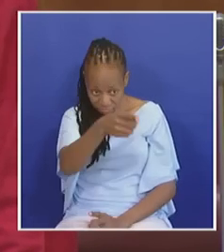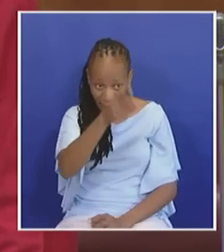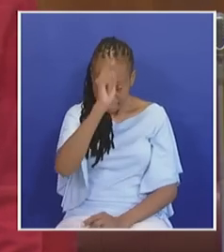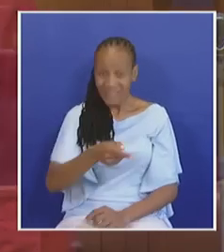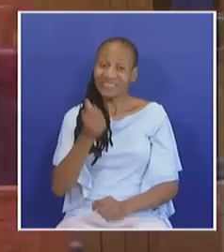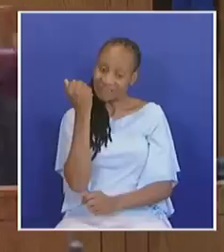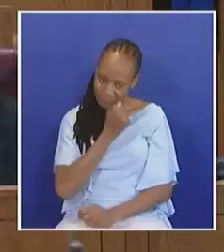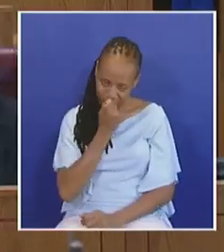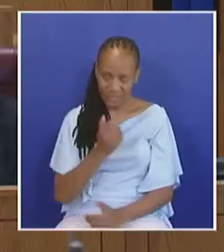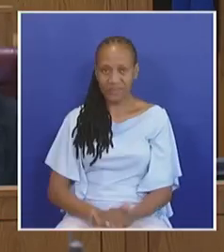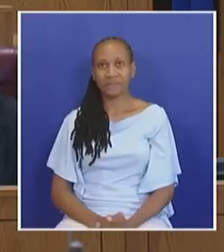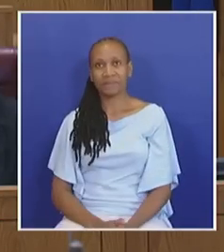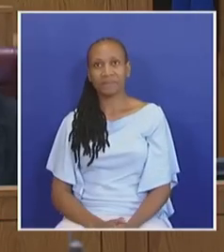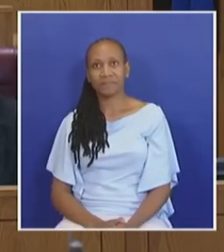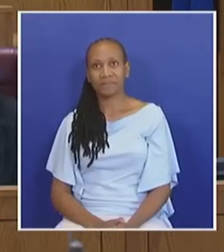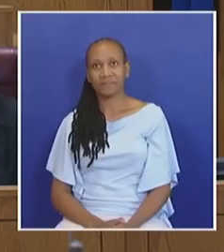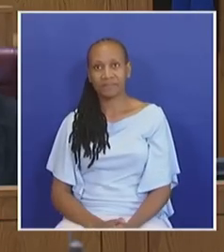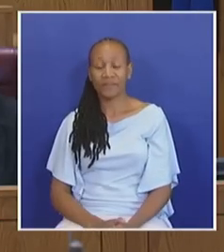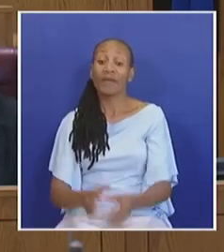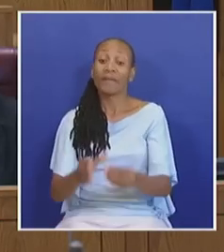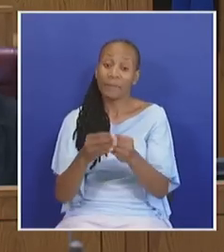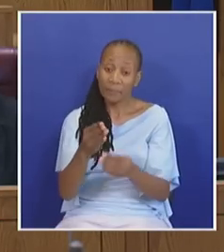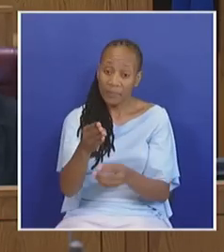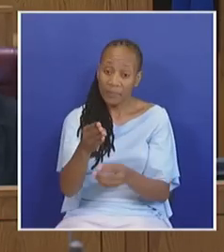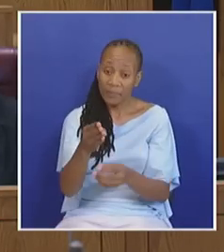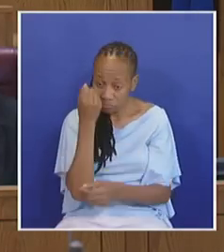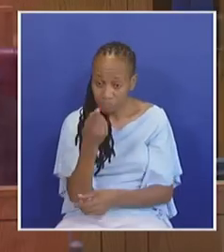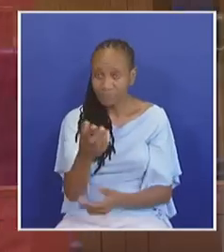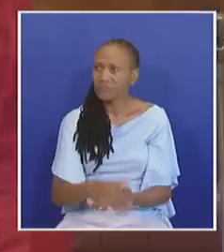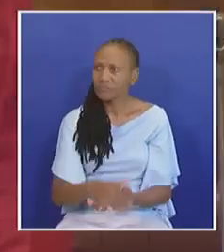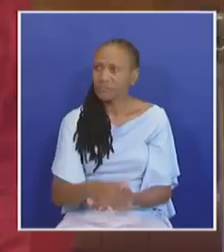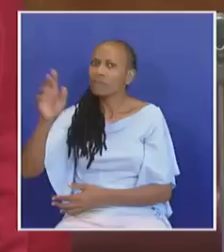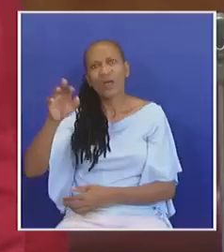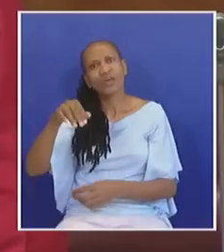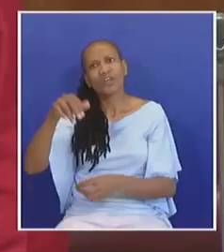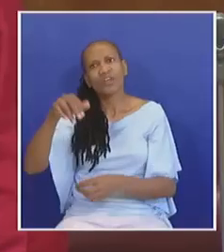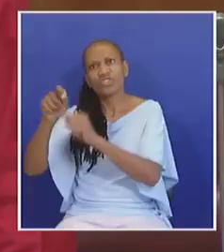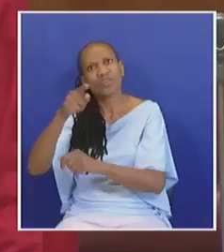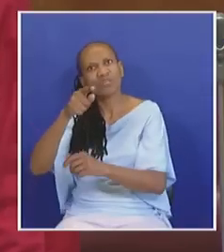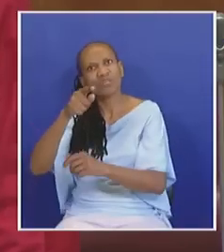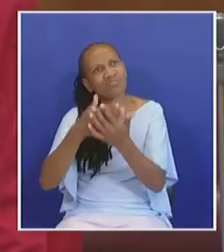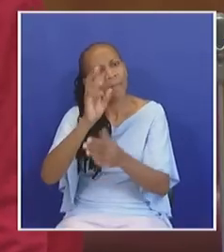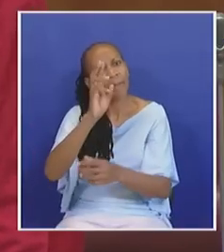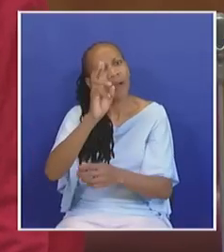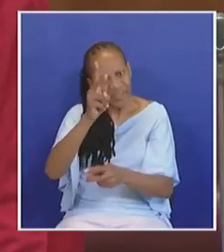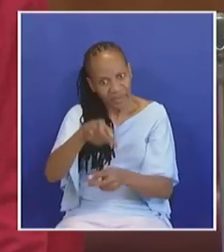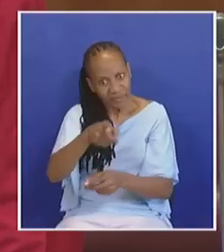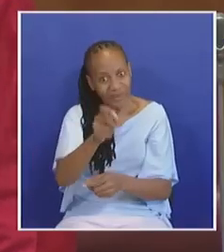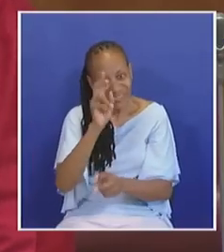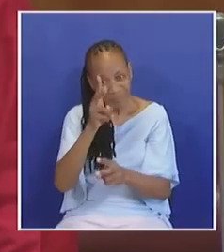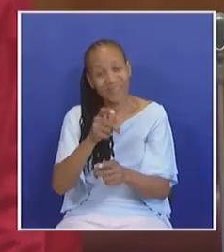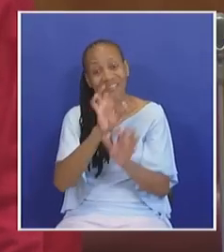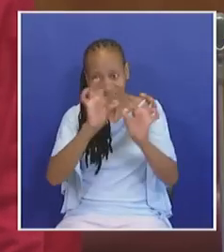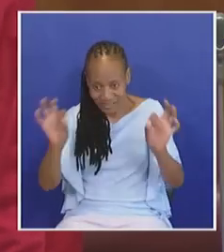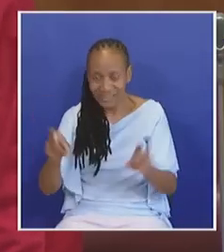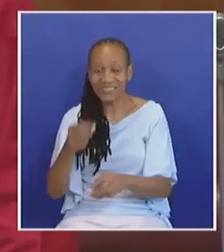Mohapi, Honorable Malema is Honorable Malema. Can you ask him to read again that sentence and He correct will when himself? he stands. Yes, let